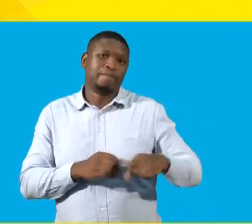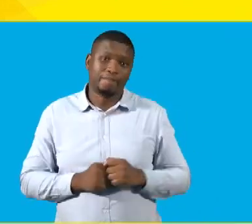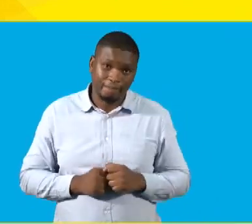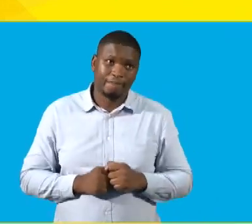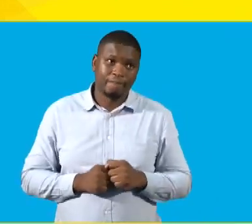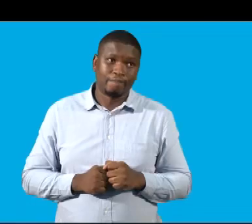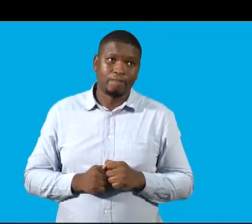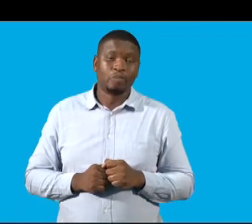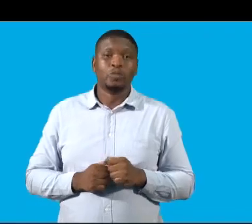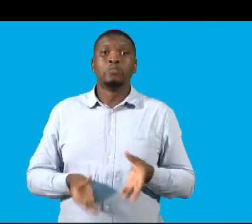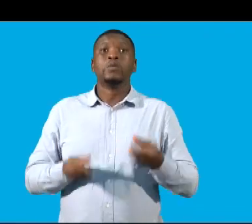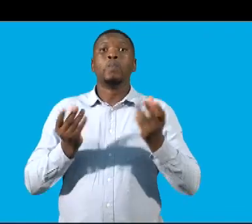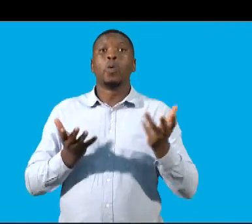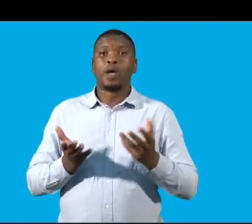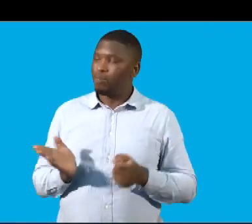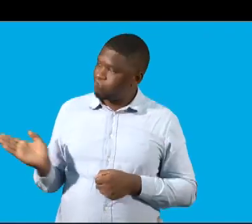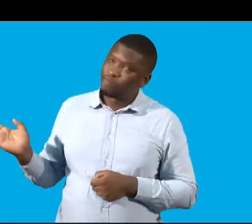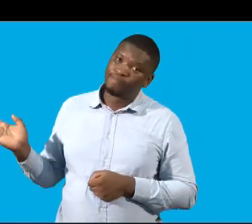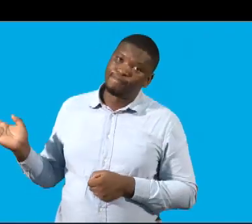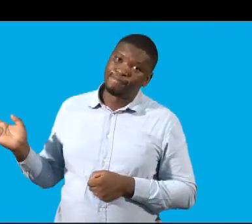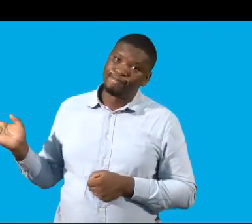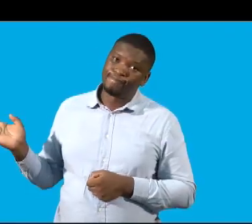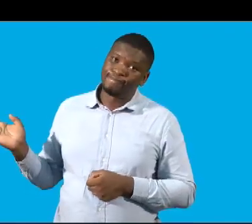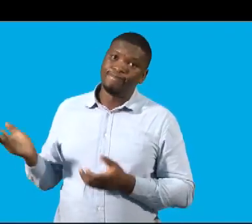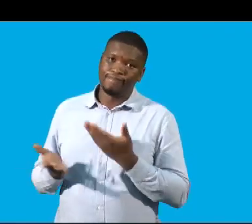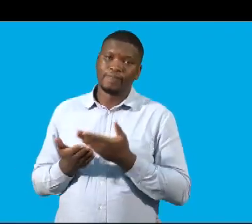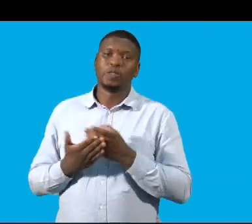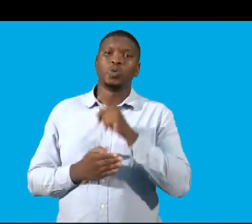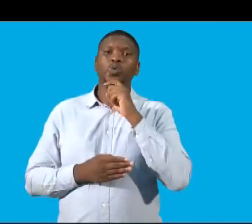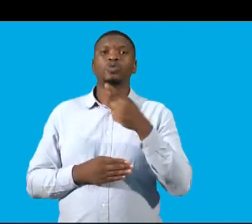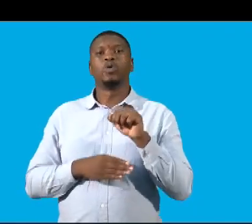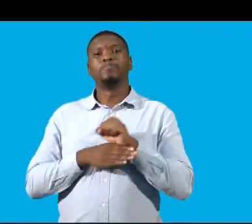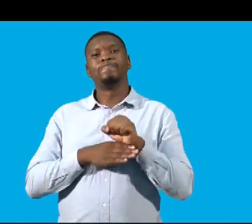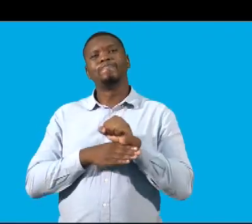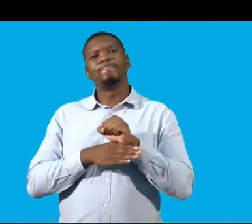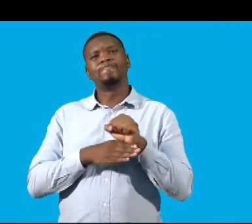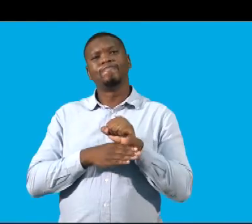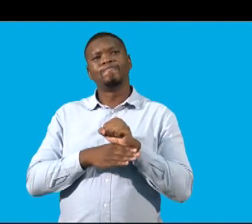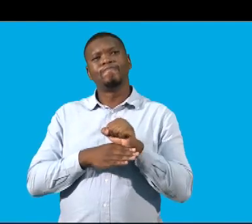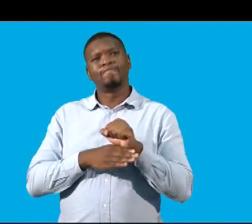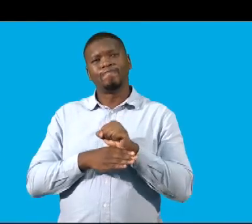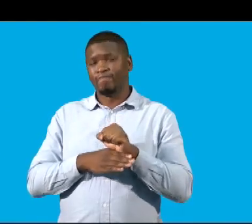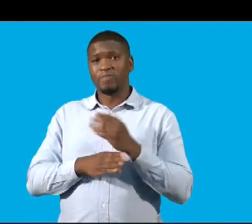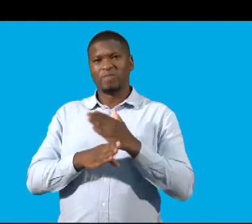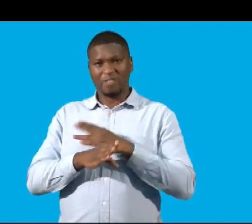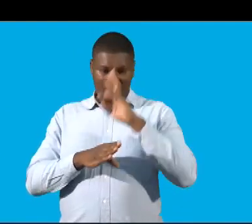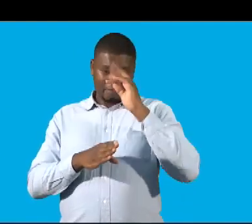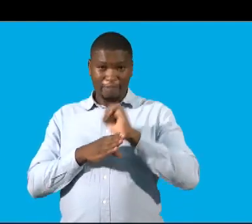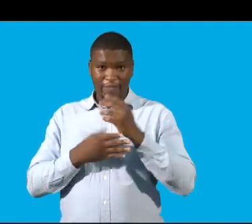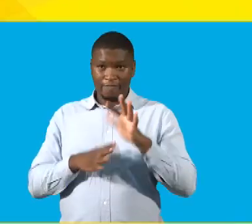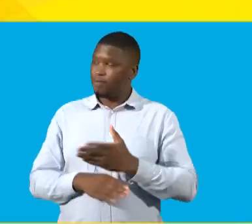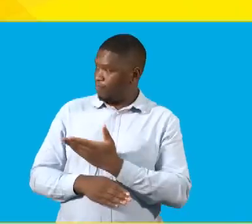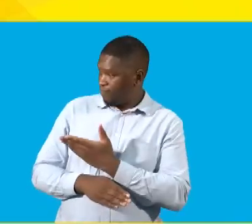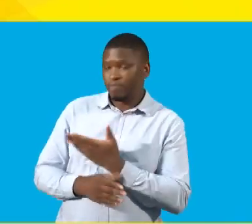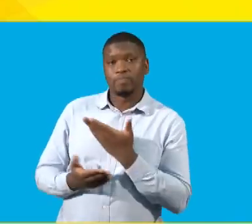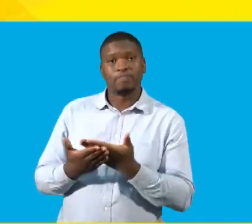And here you can see those are the few questions that you can use to practice these concepts that we were working with today.